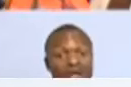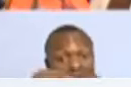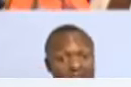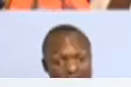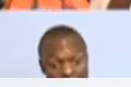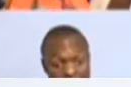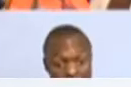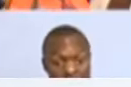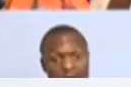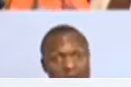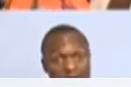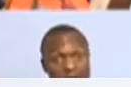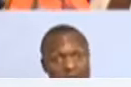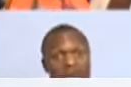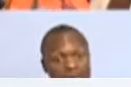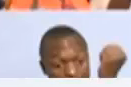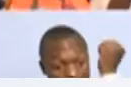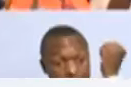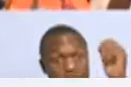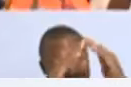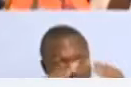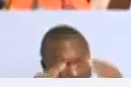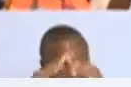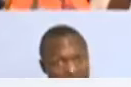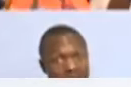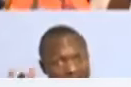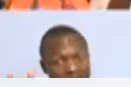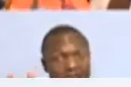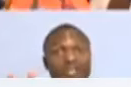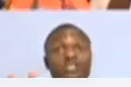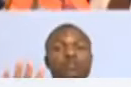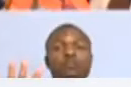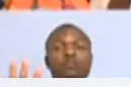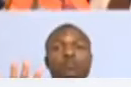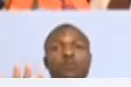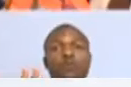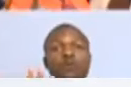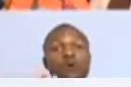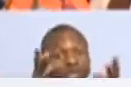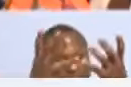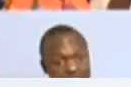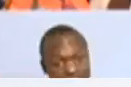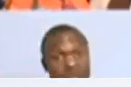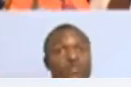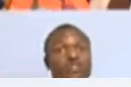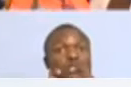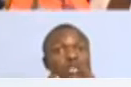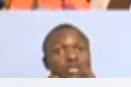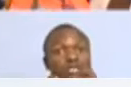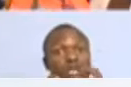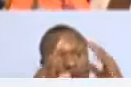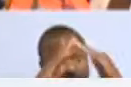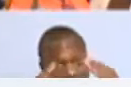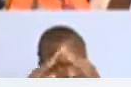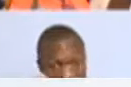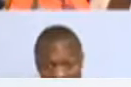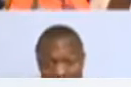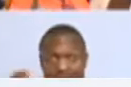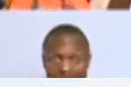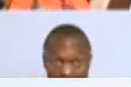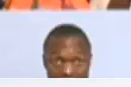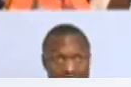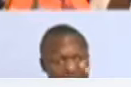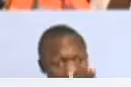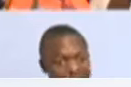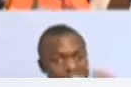to vulnerable households in the 84 drought-affected districts. In addition, please, because some